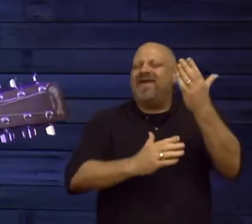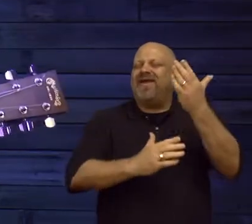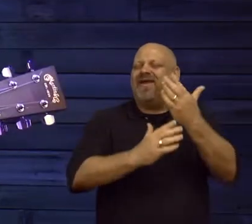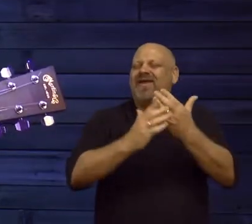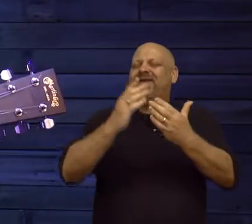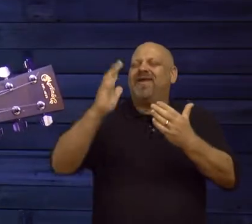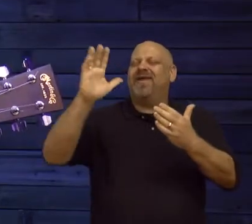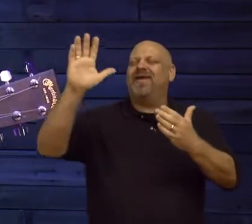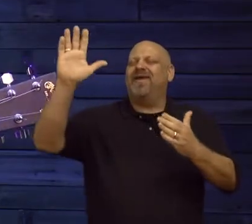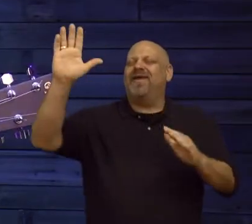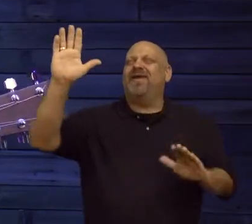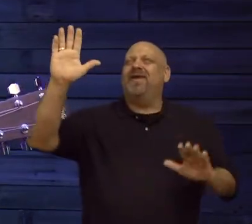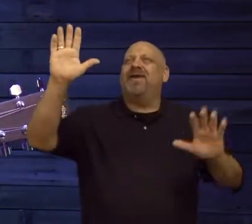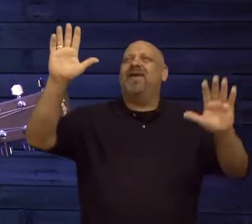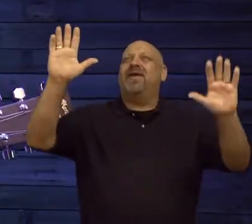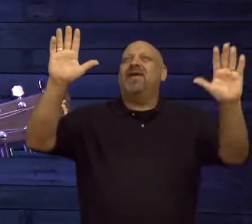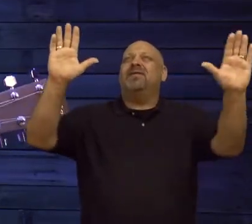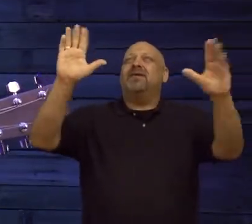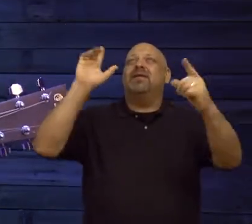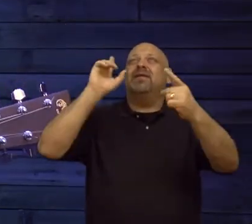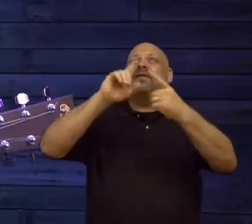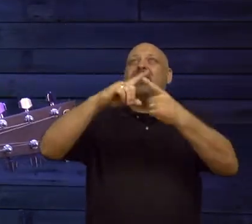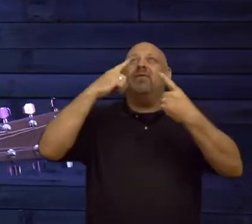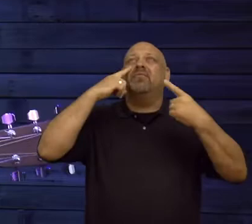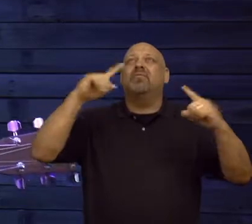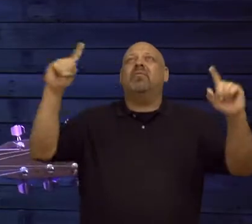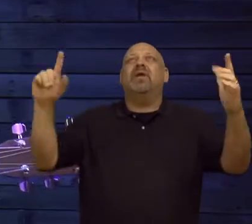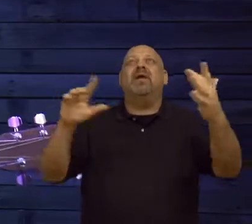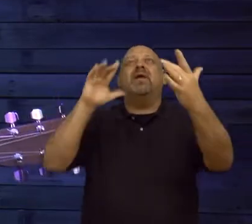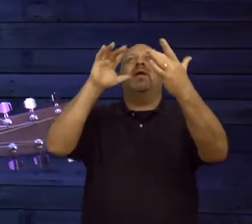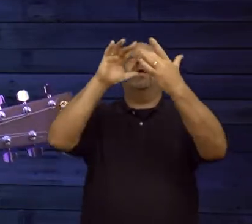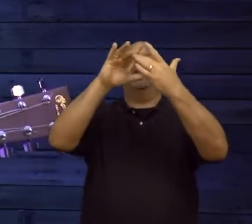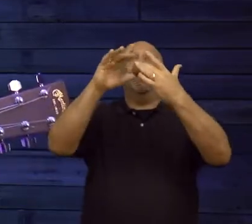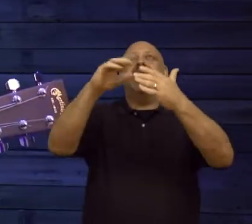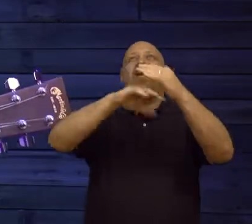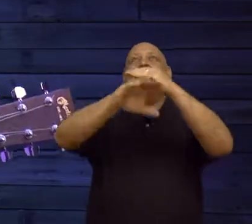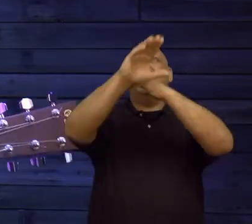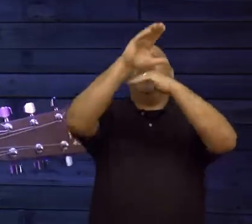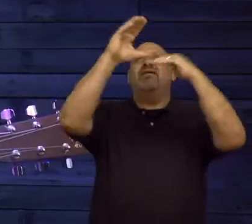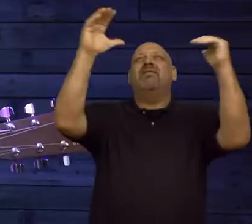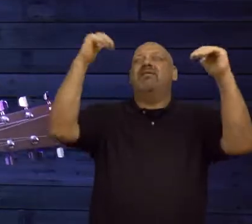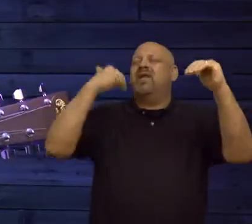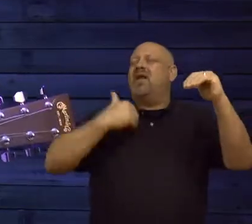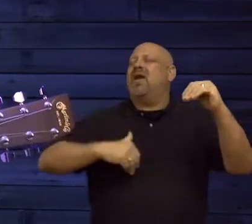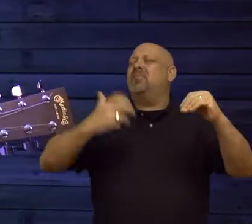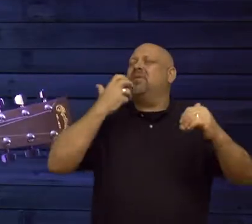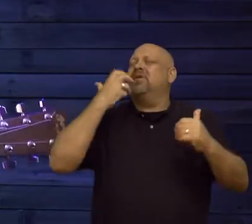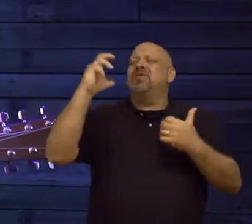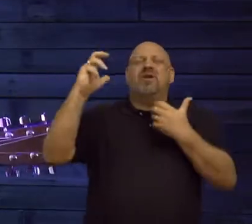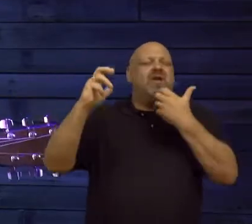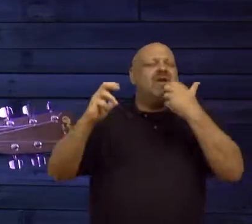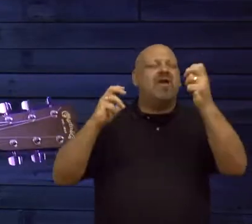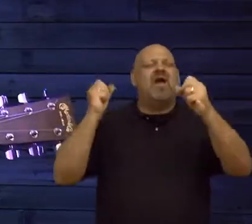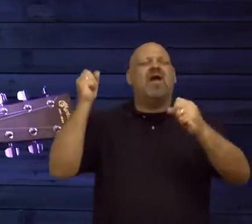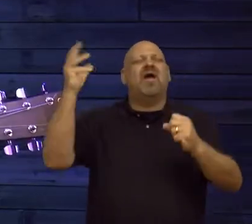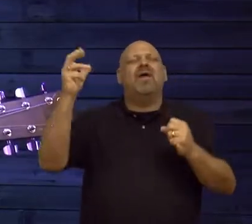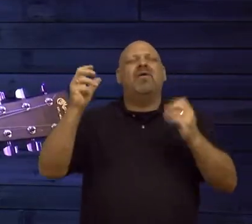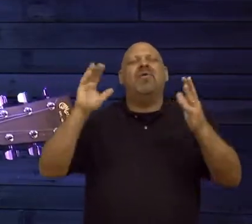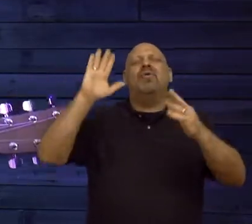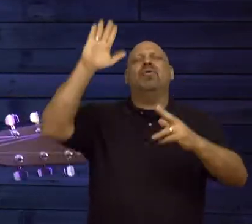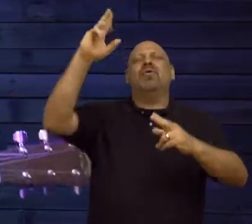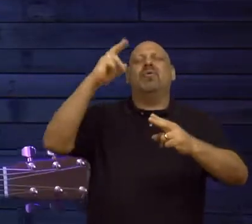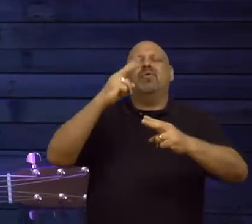my hands till I can reach heaven. I'm gonna shout